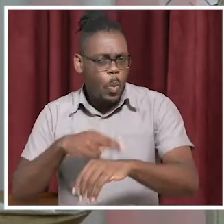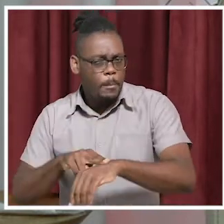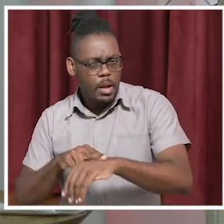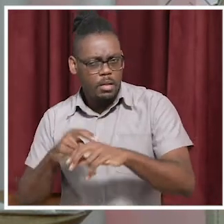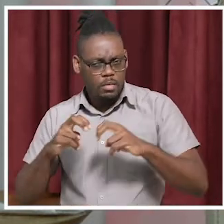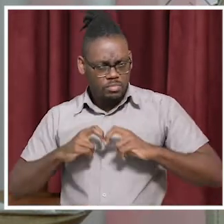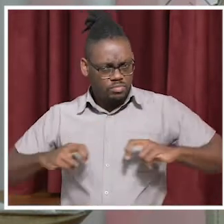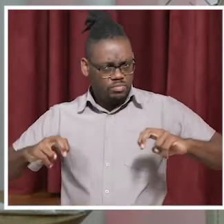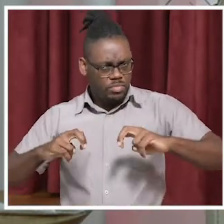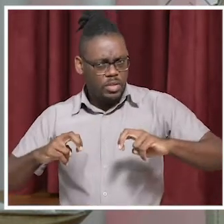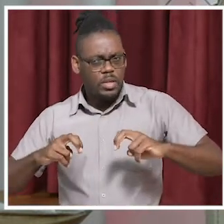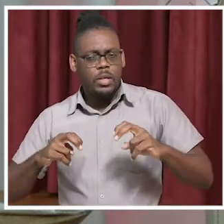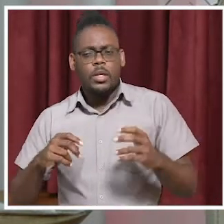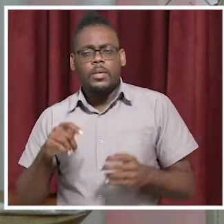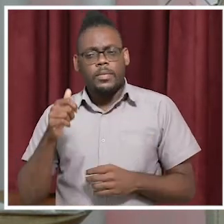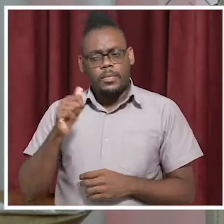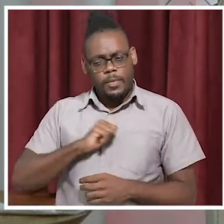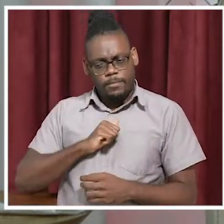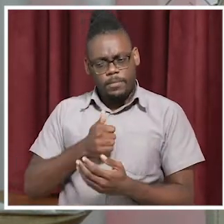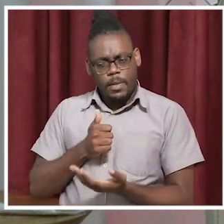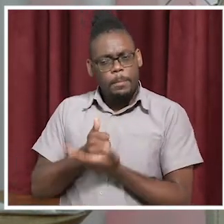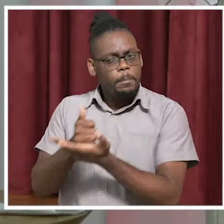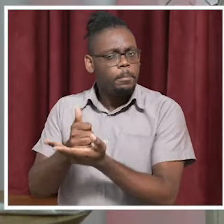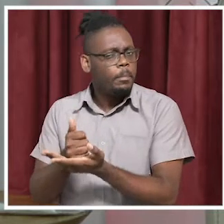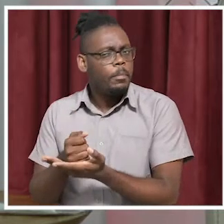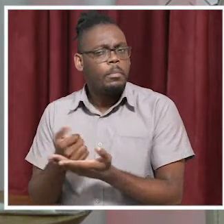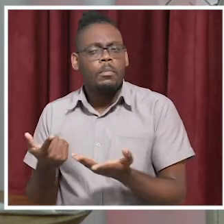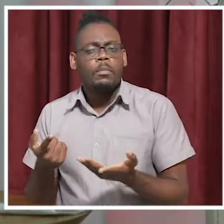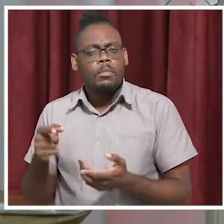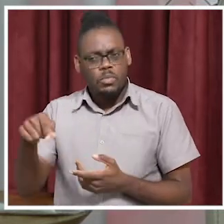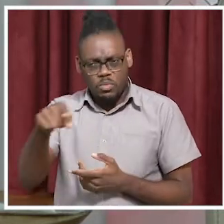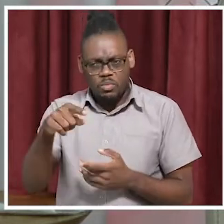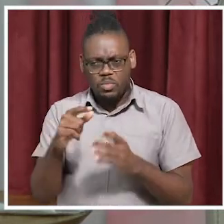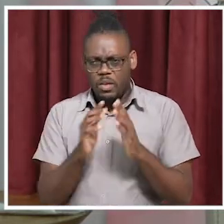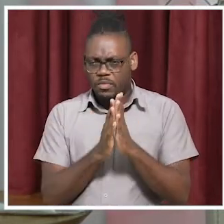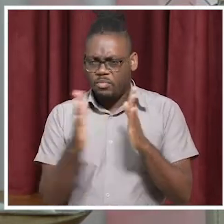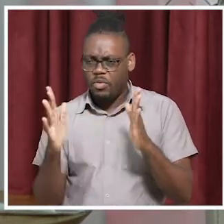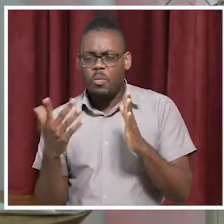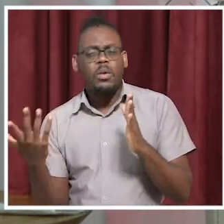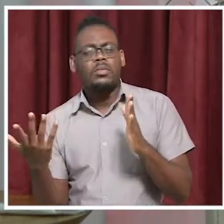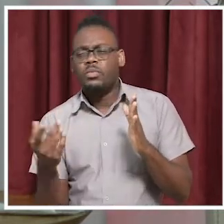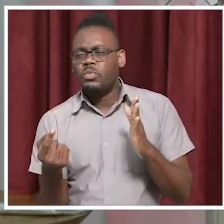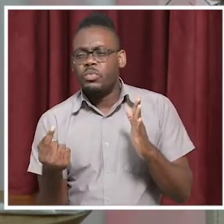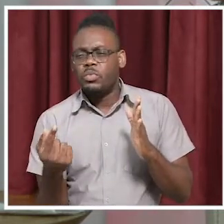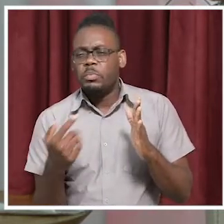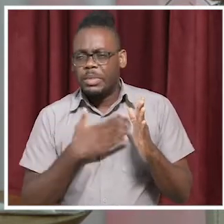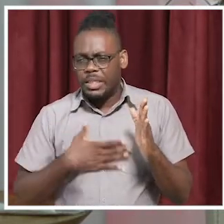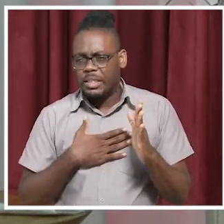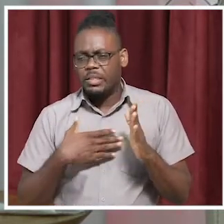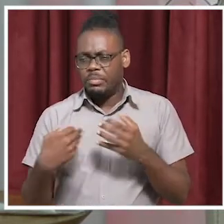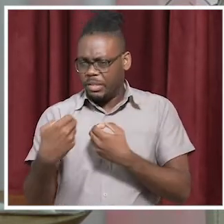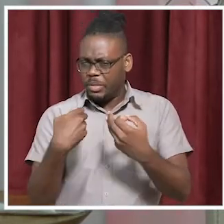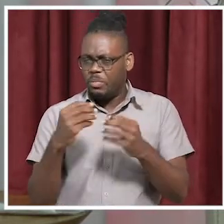stipulated time frames for the application process itself and even the follow-up thereafter. So walk me through what it looks like from